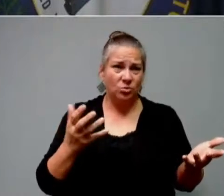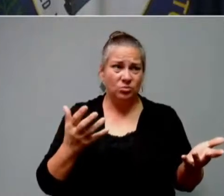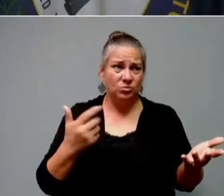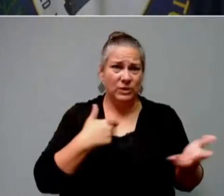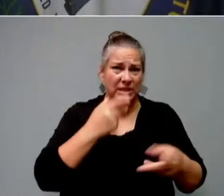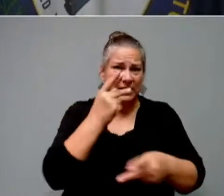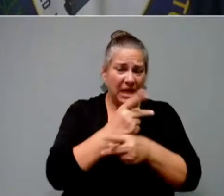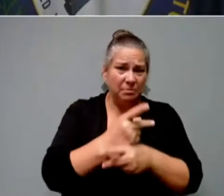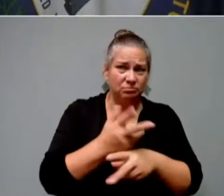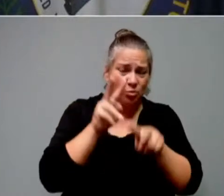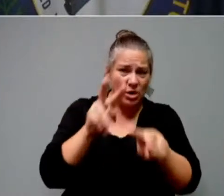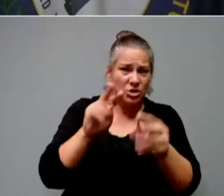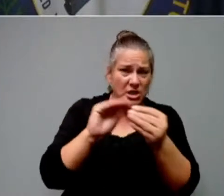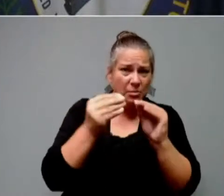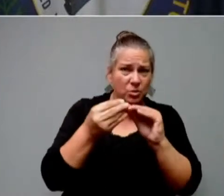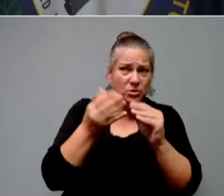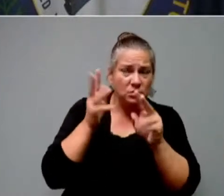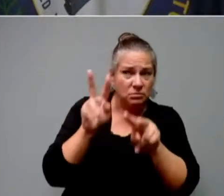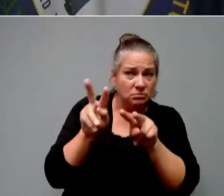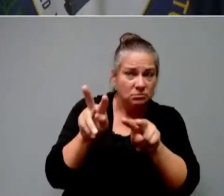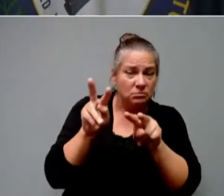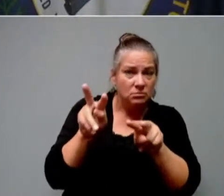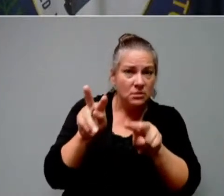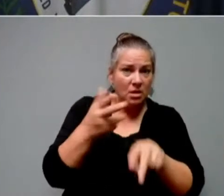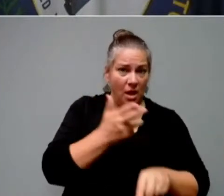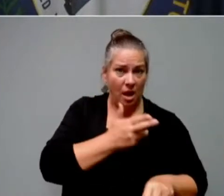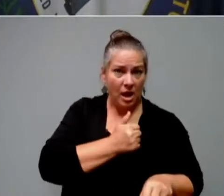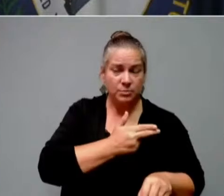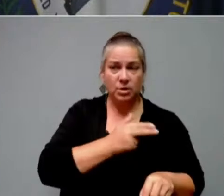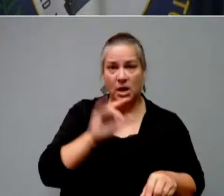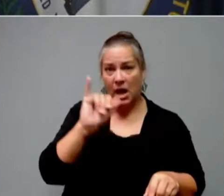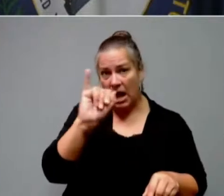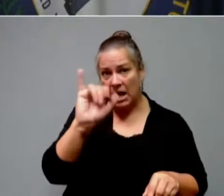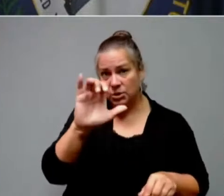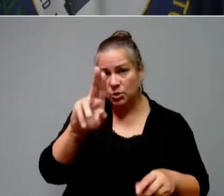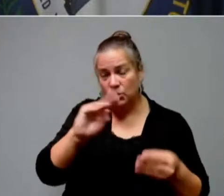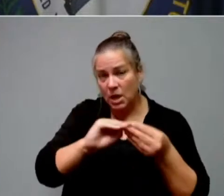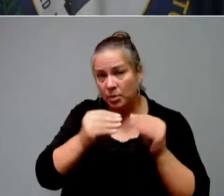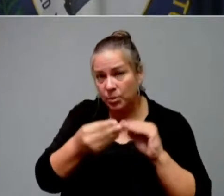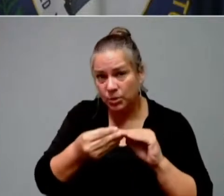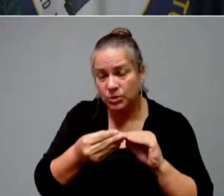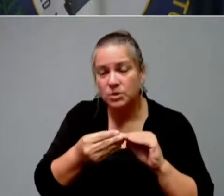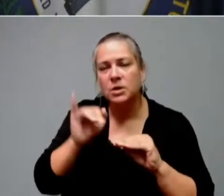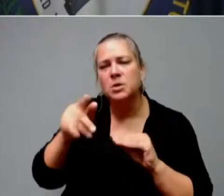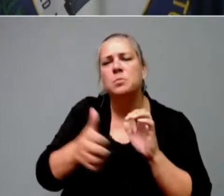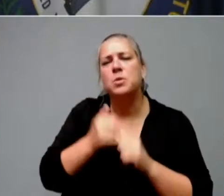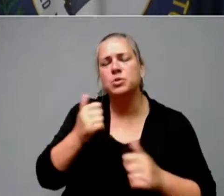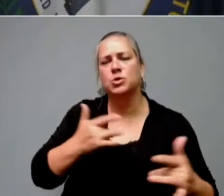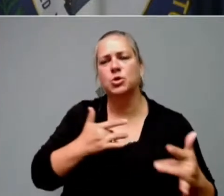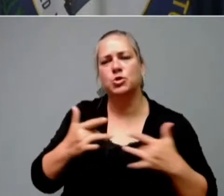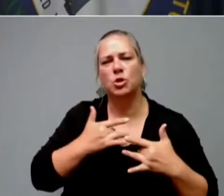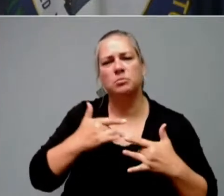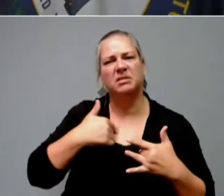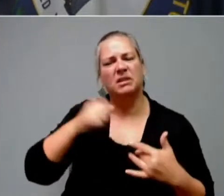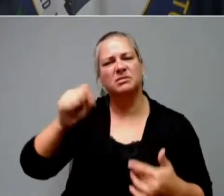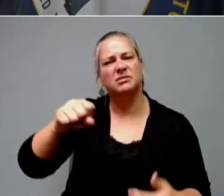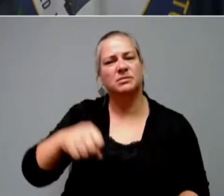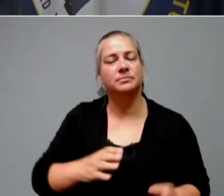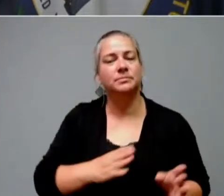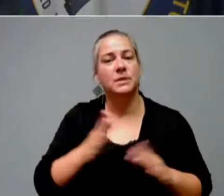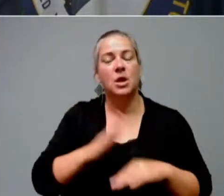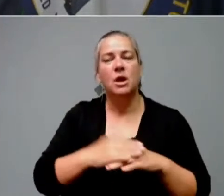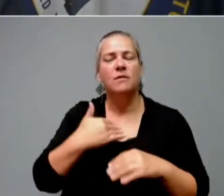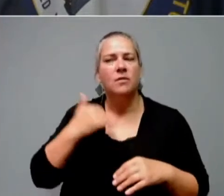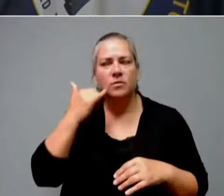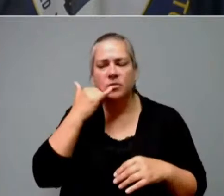the numbers, those hospitalization, those ICU numbers being the most concerning. All right, on the line we have